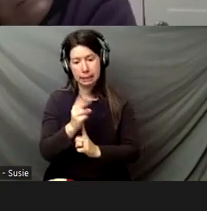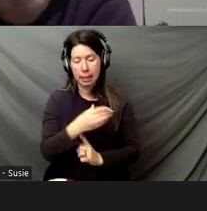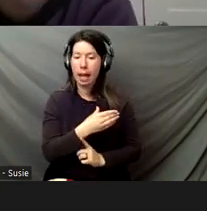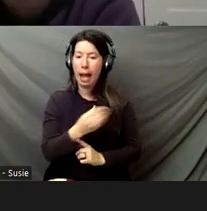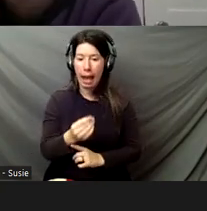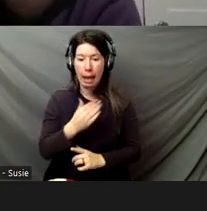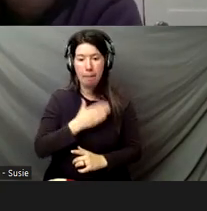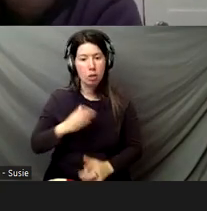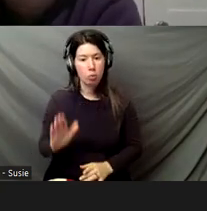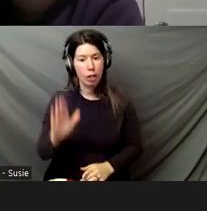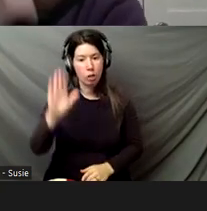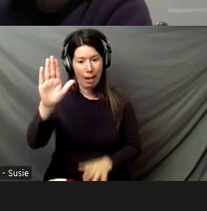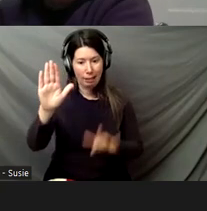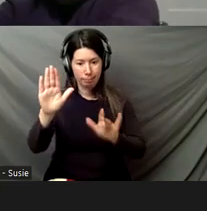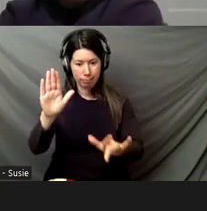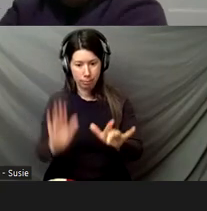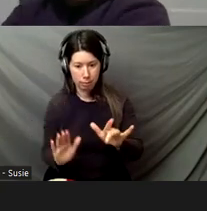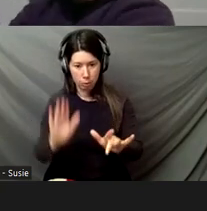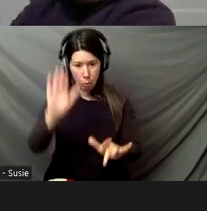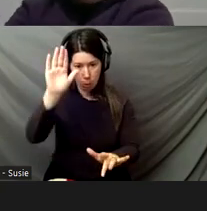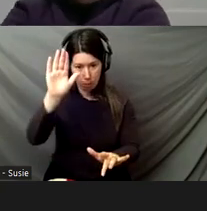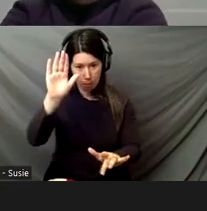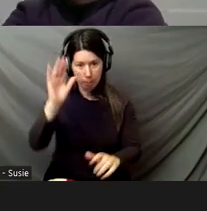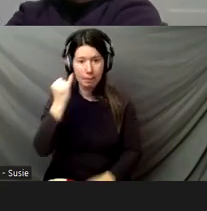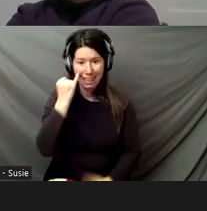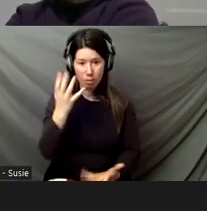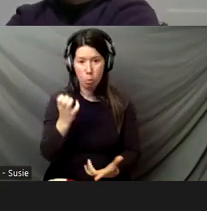their hand in Zoom if you would like to speak.